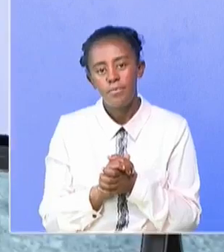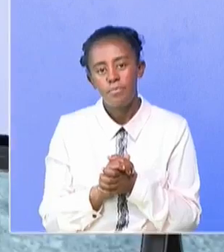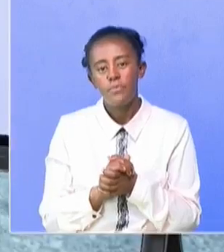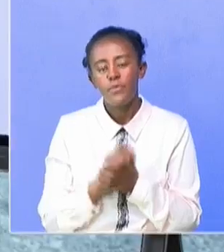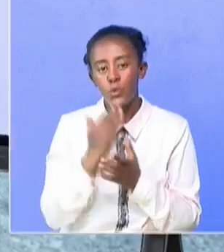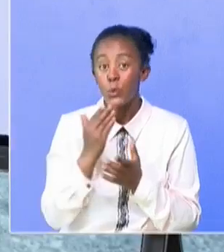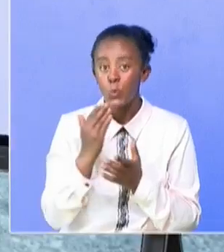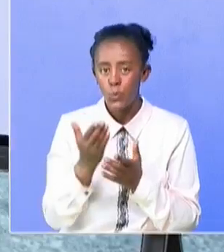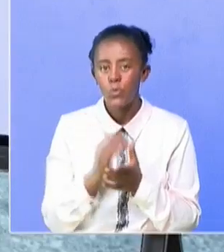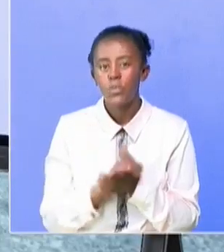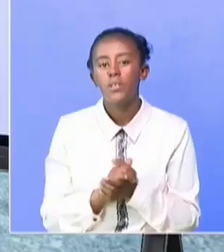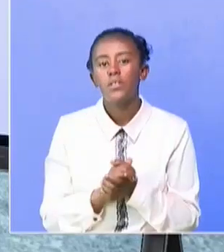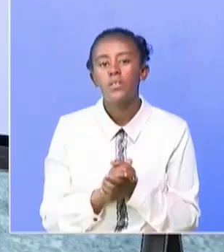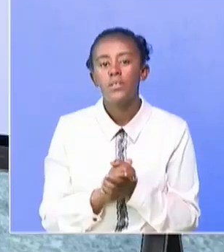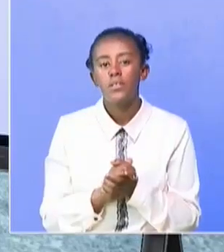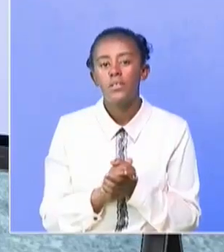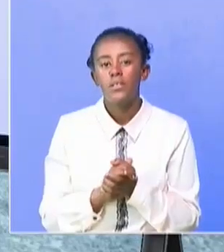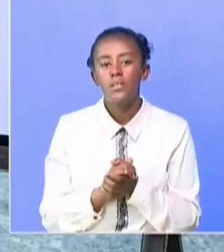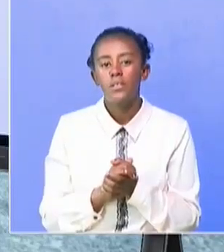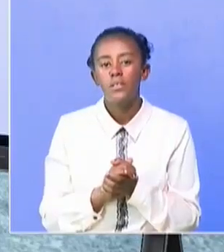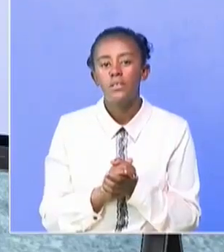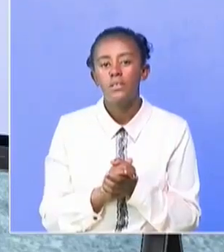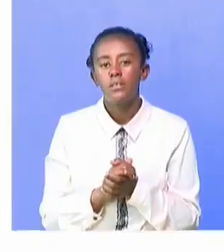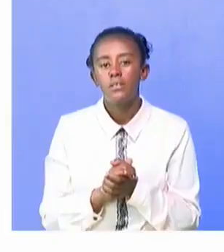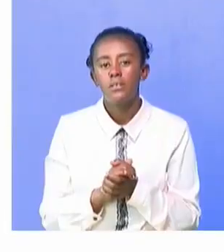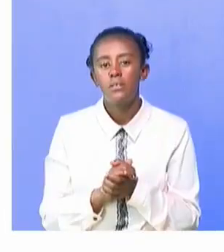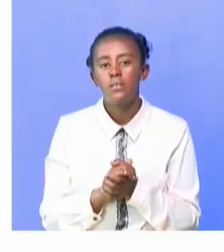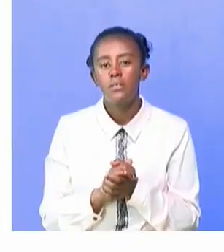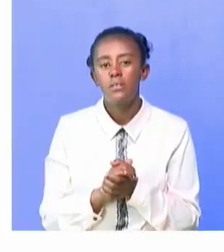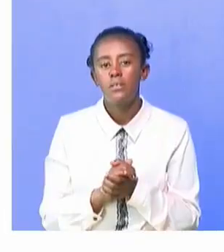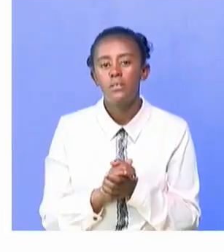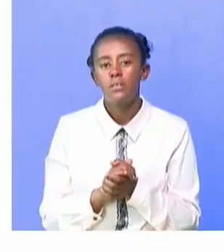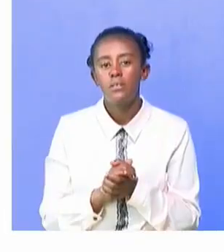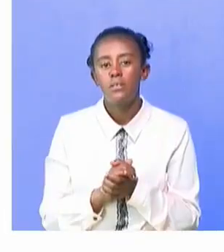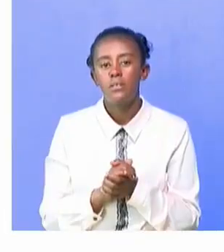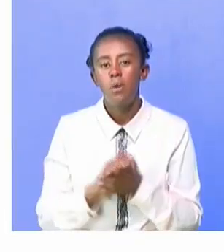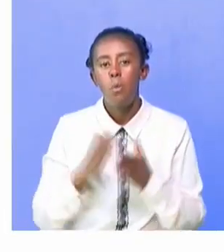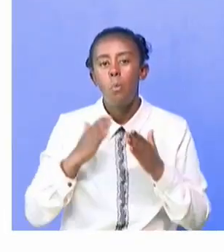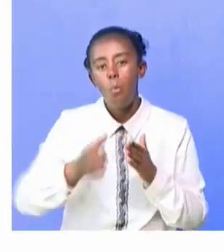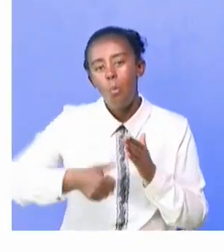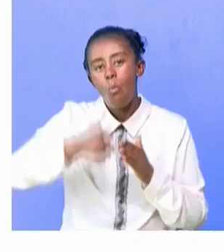Good. The other one that is body.